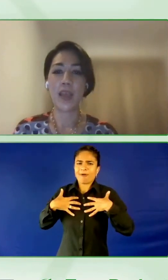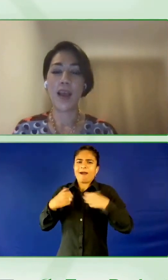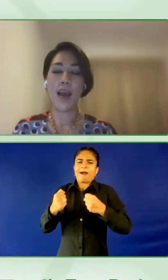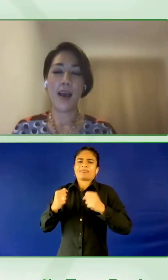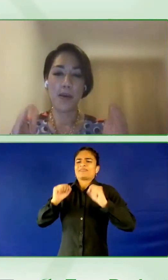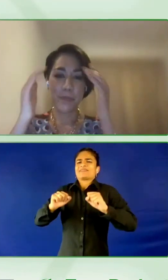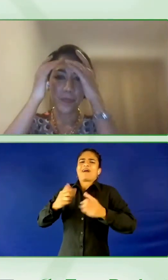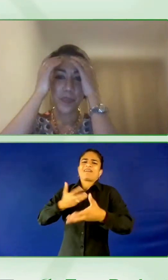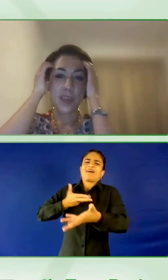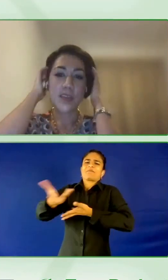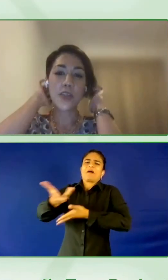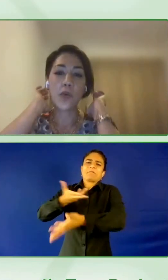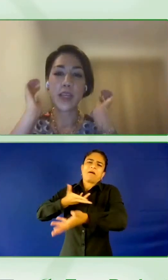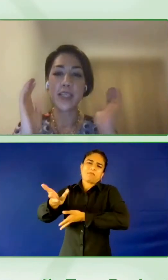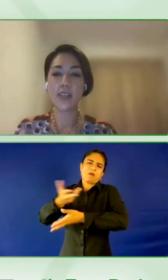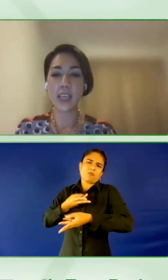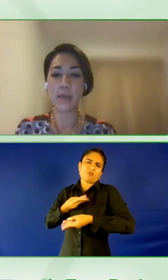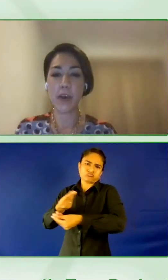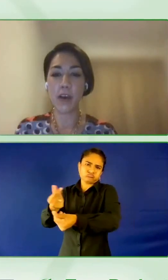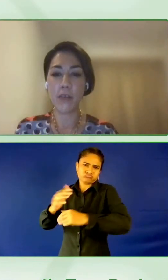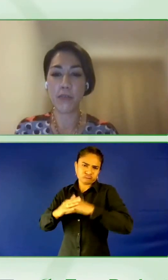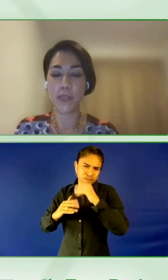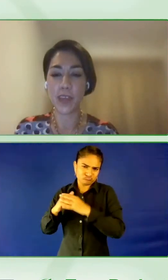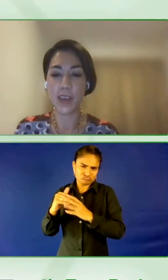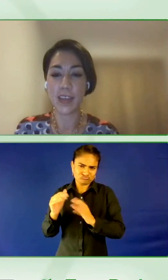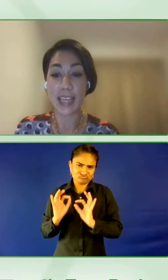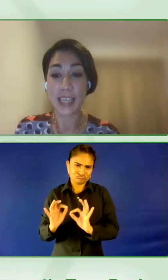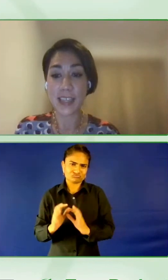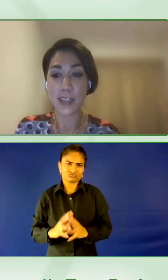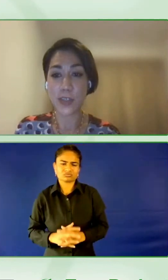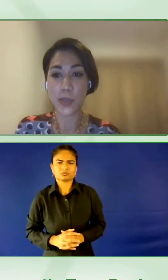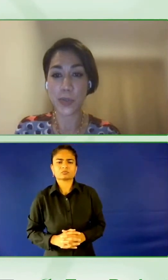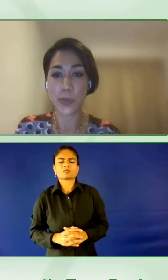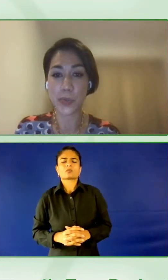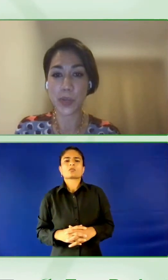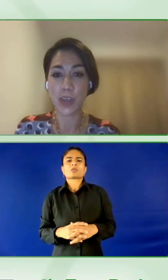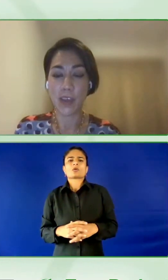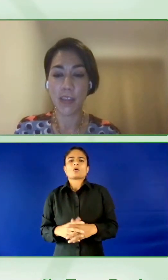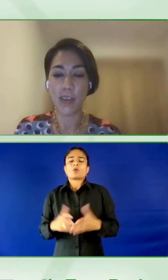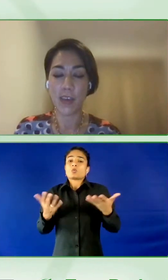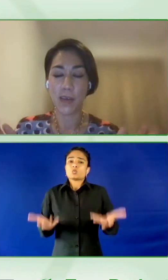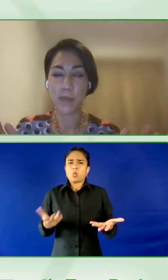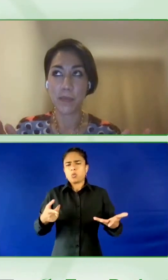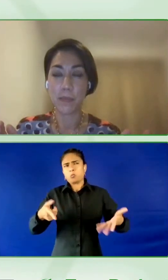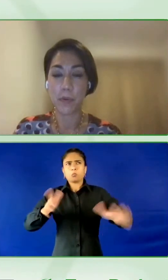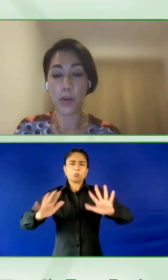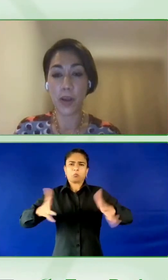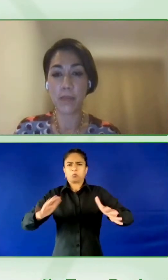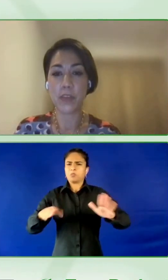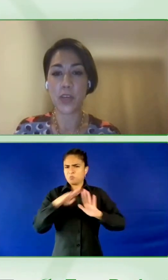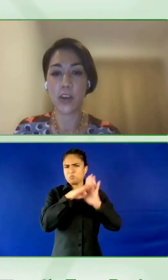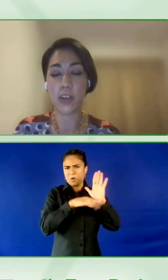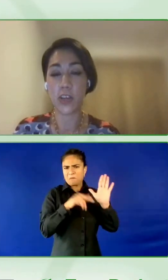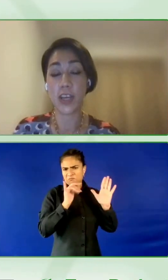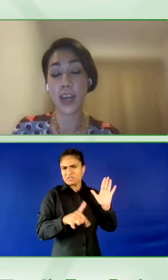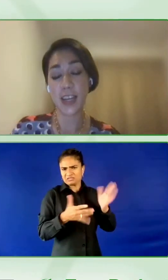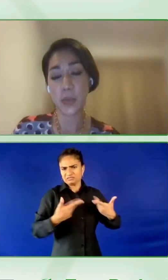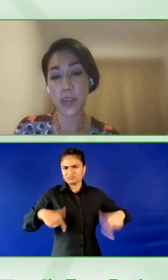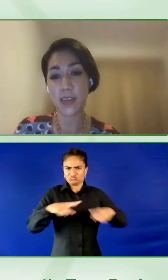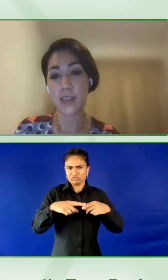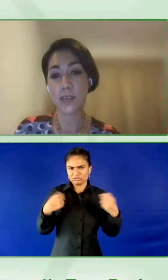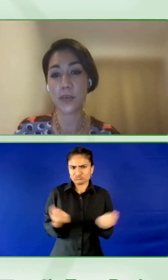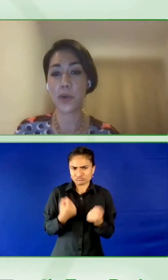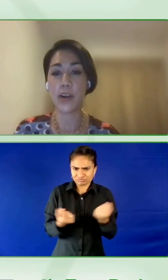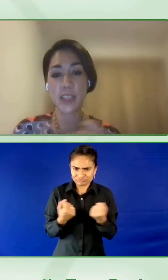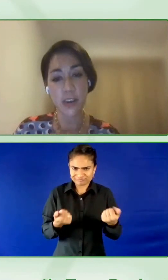Thanks. So these are some of the links to the program. You can connect